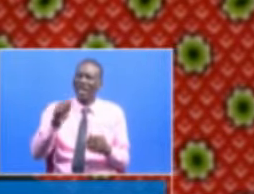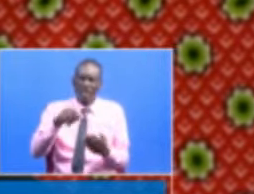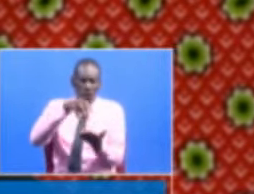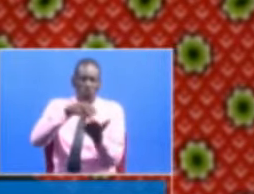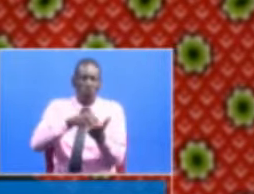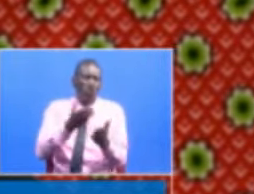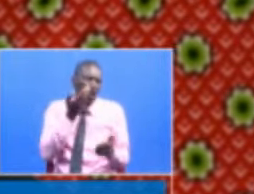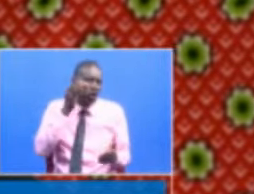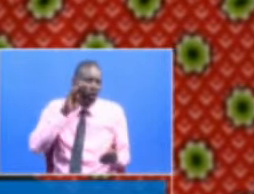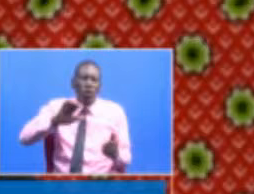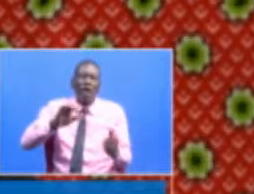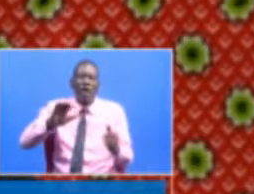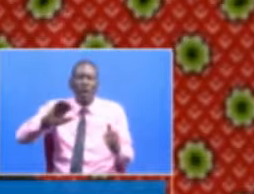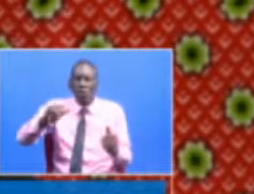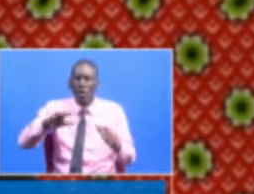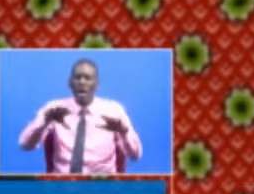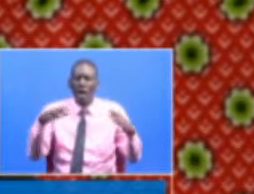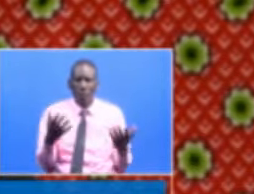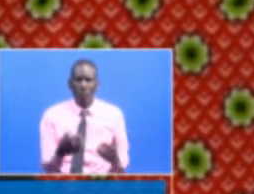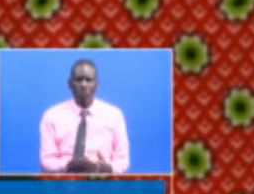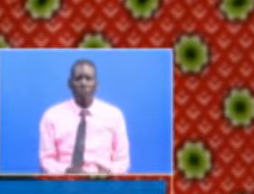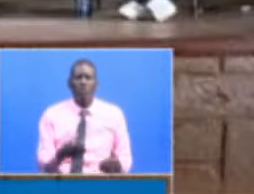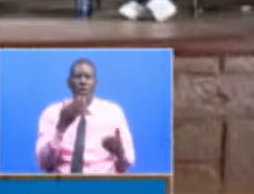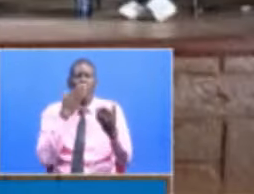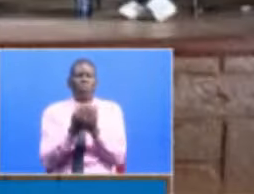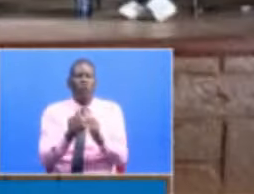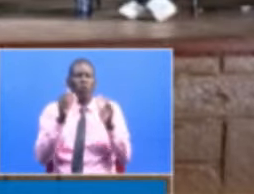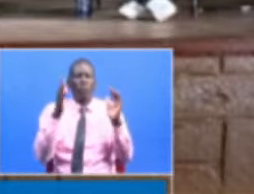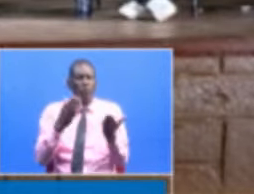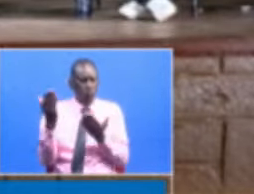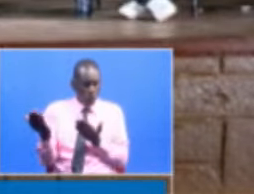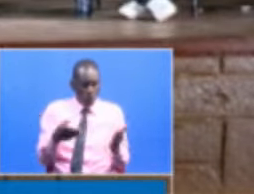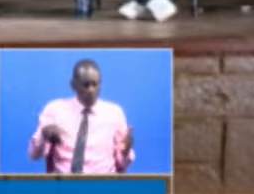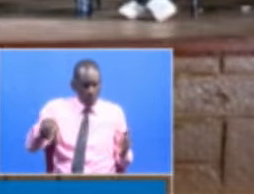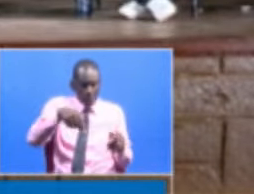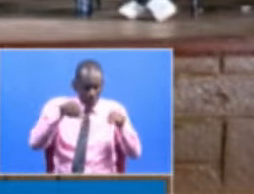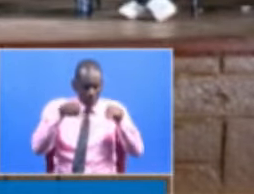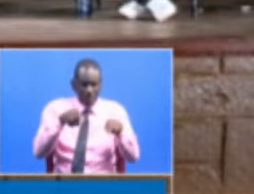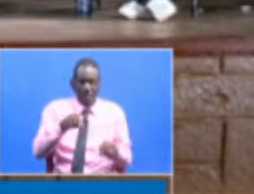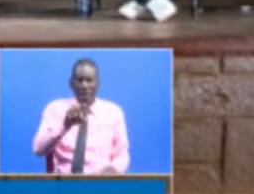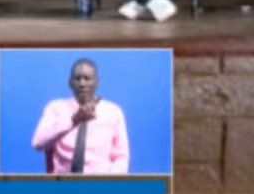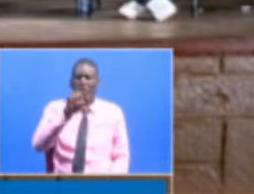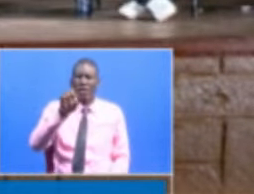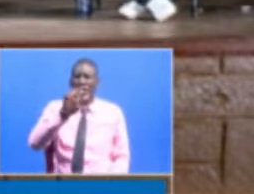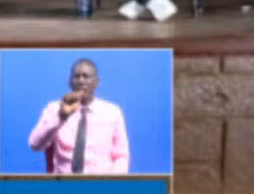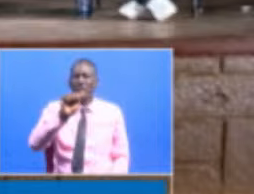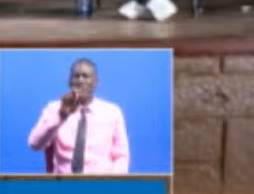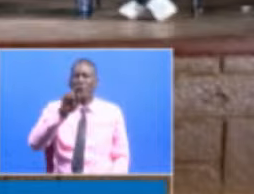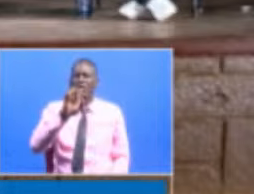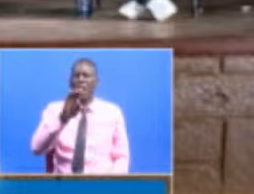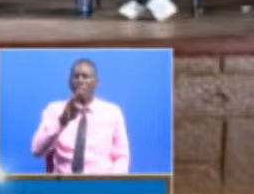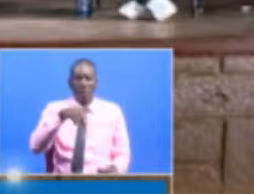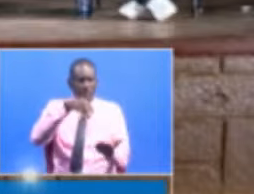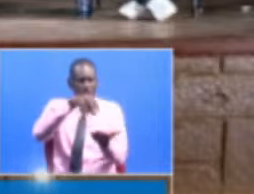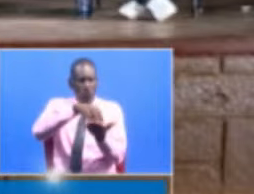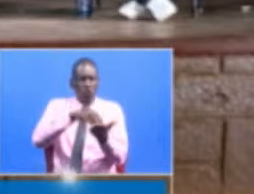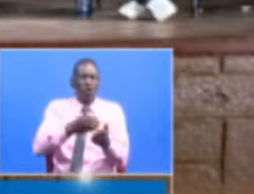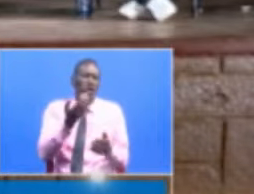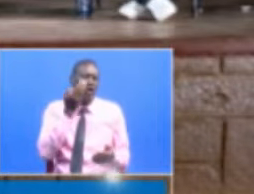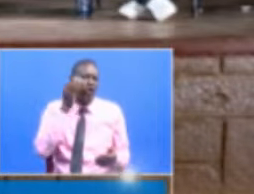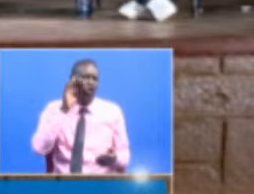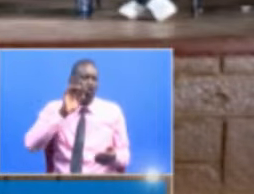County? Thank you very much for having us, Zainab. So the situation in Isiolo County,